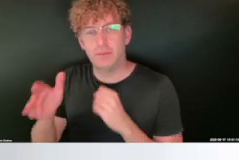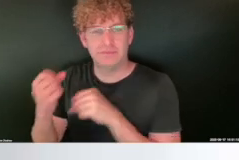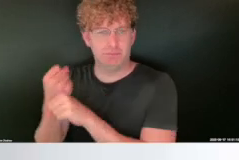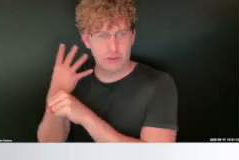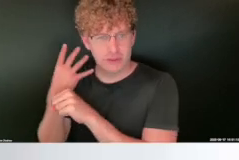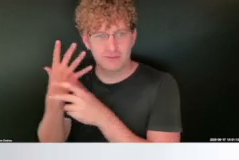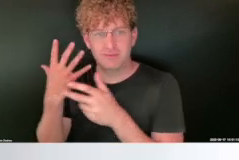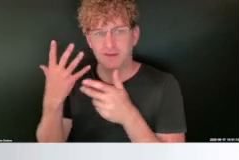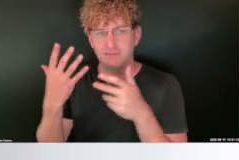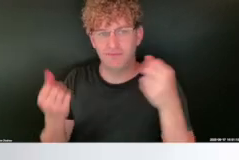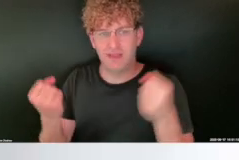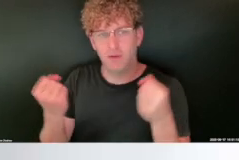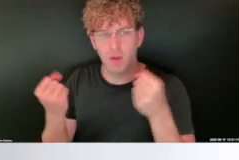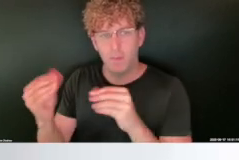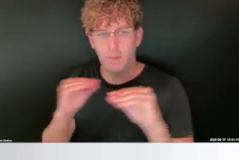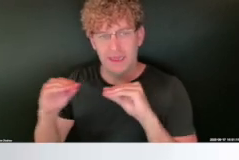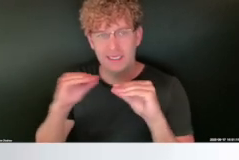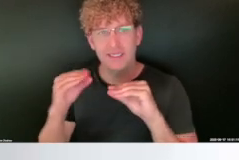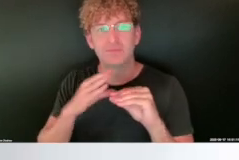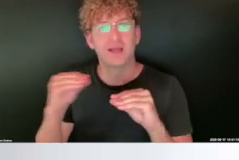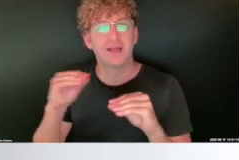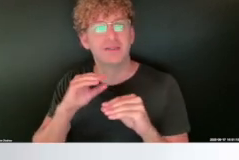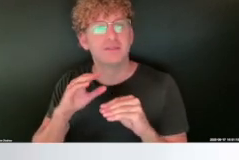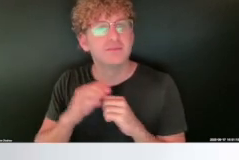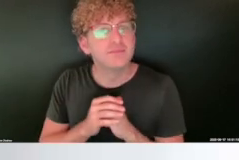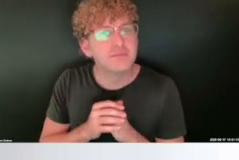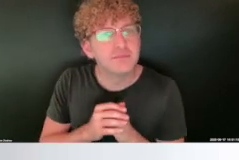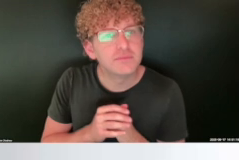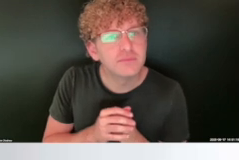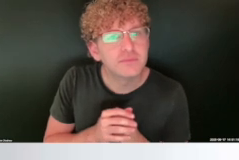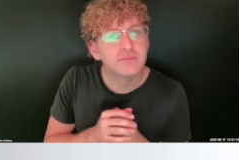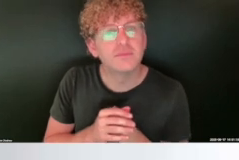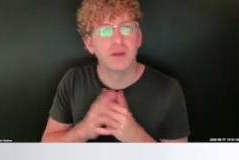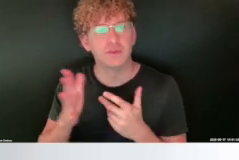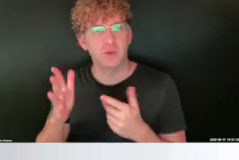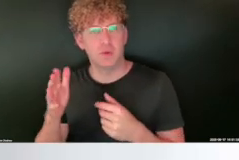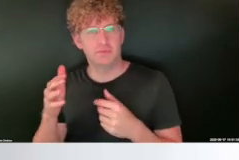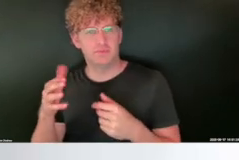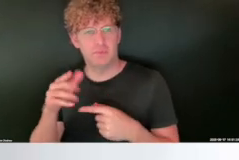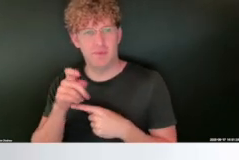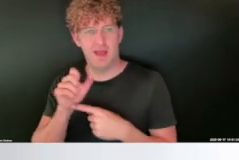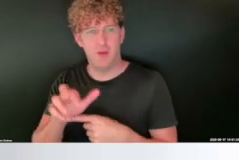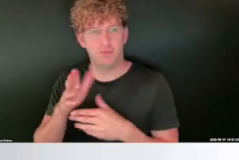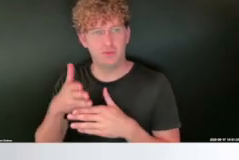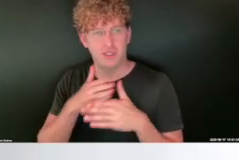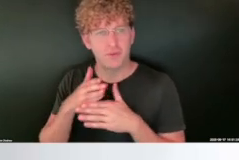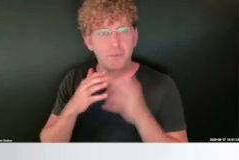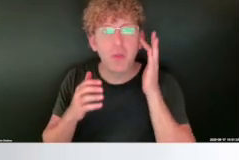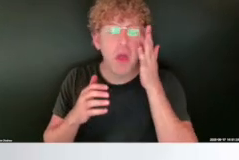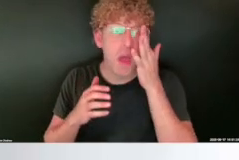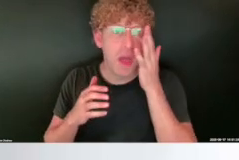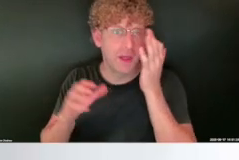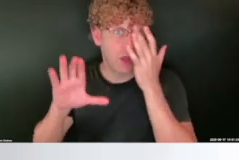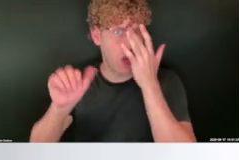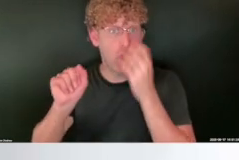share wraps up later this year. Car sharing and CARB's regional clean mobility pilot projects had a positive impact on people's